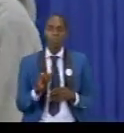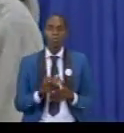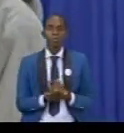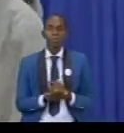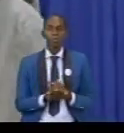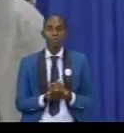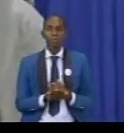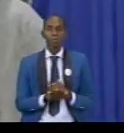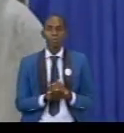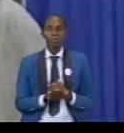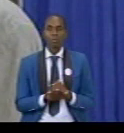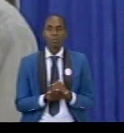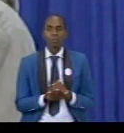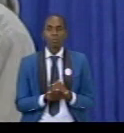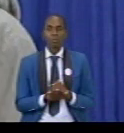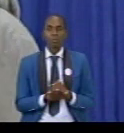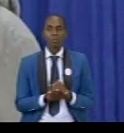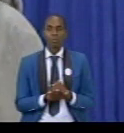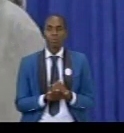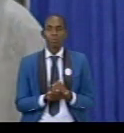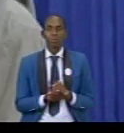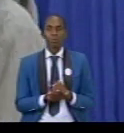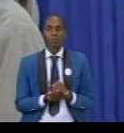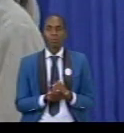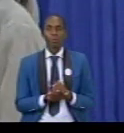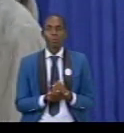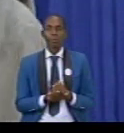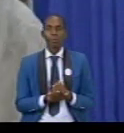Hospital District, Ekiti State. Yeah,